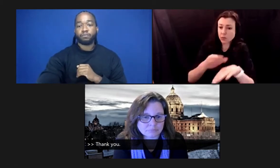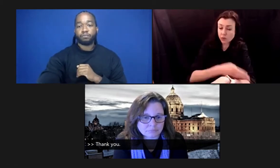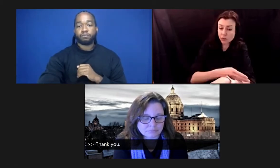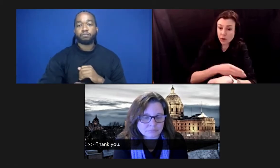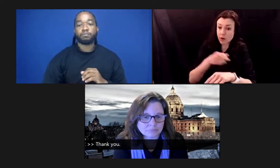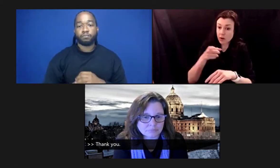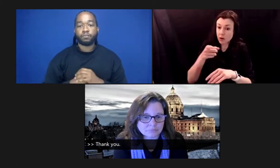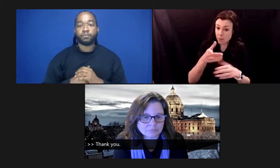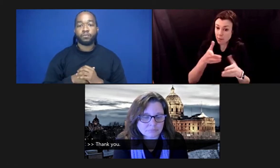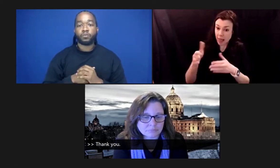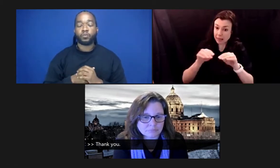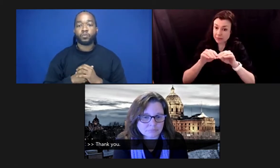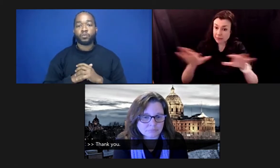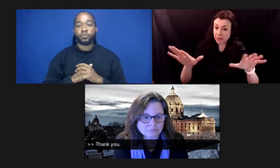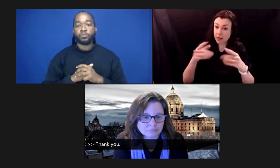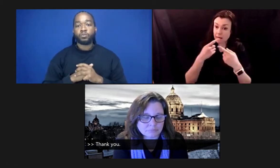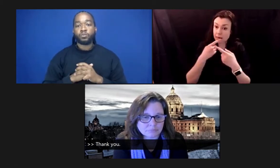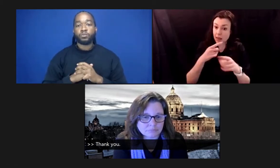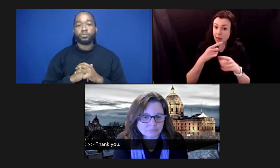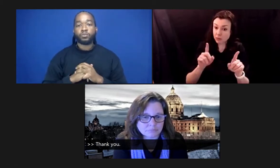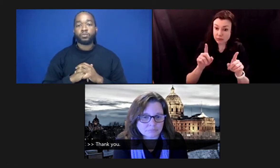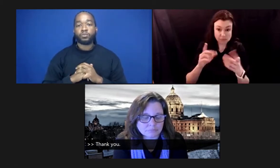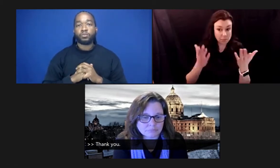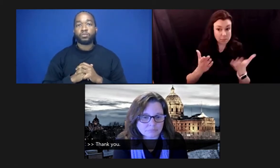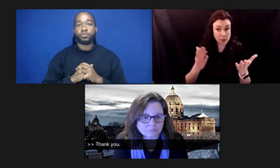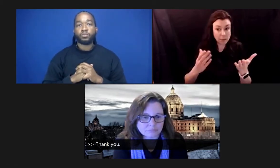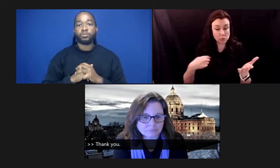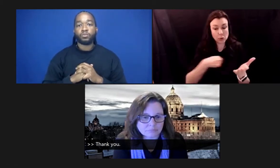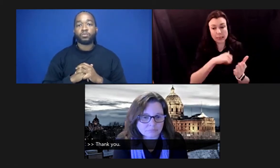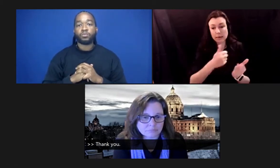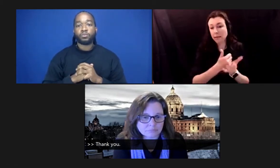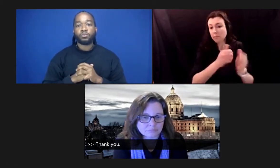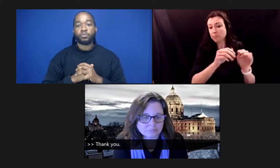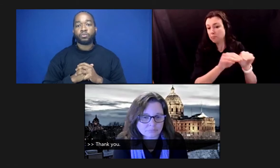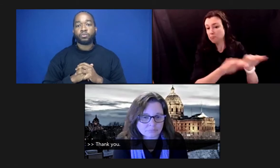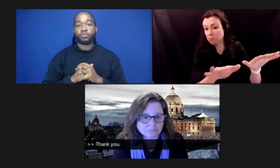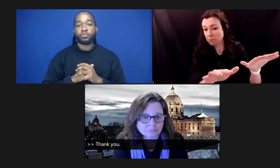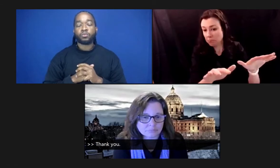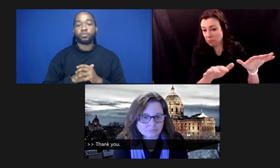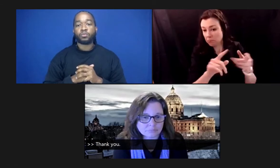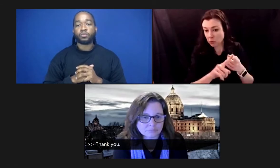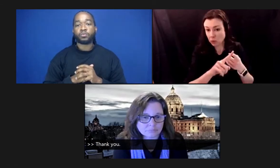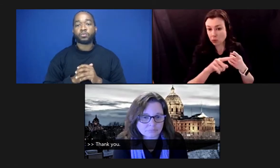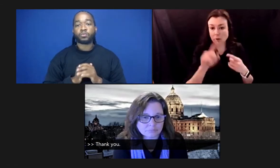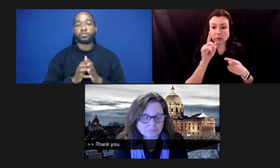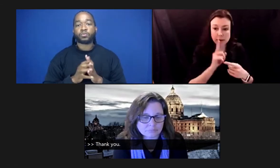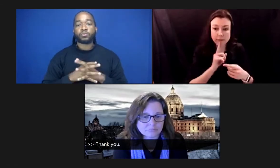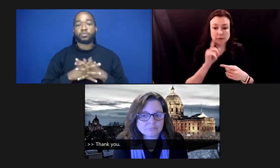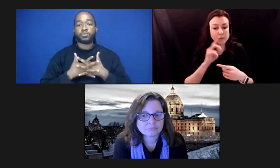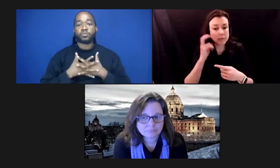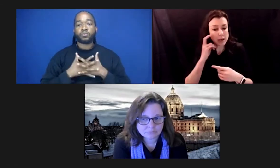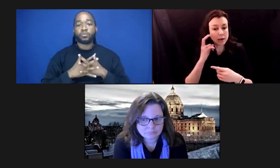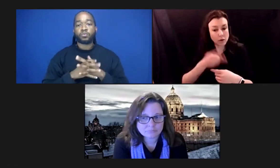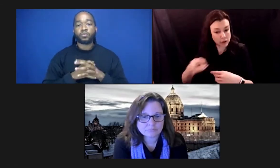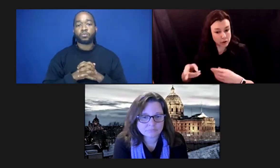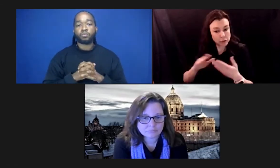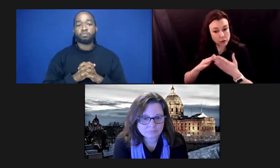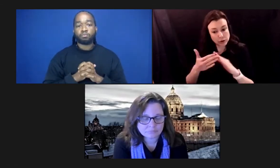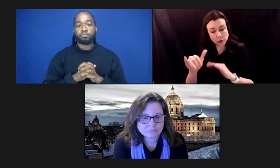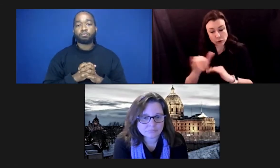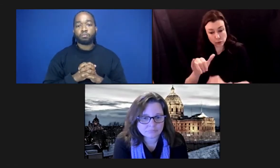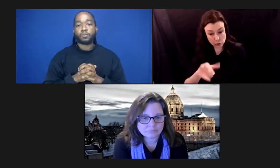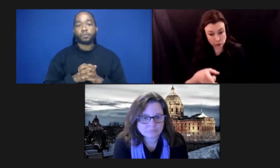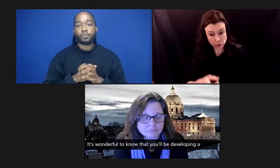far as access and what needs to be improved. Do you plan to disseminate that or announce that, or do you need help in order